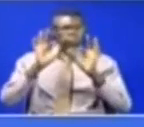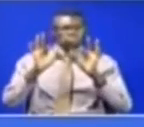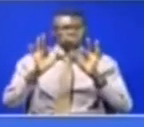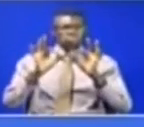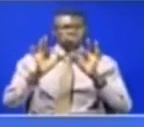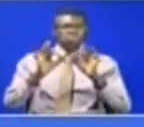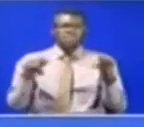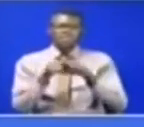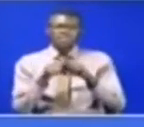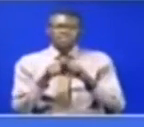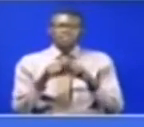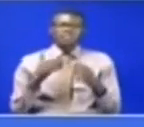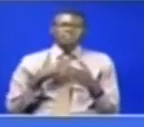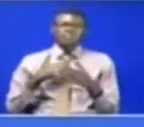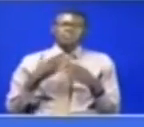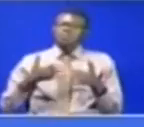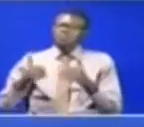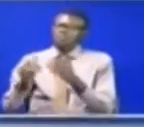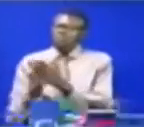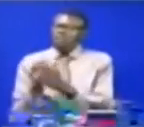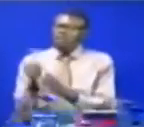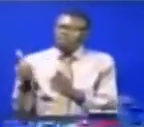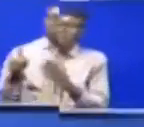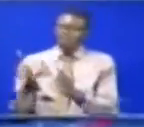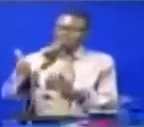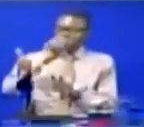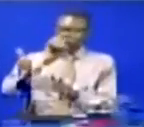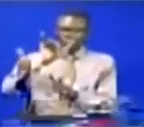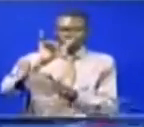manufacturer's car, and I was driving a Group N car, same Toyota. Okay.